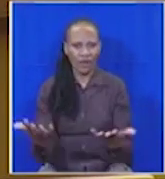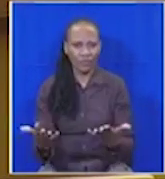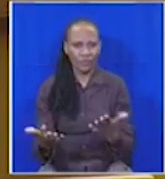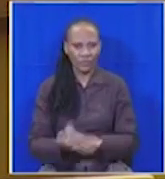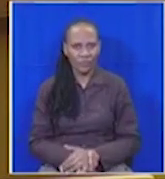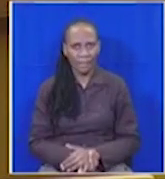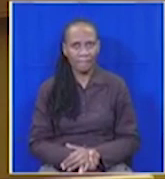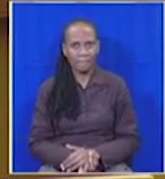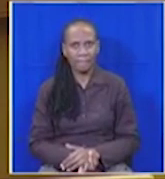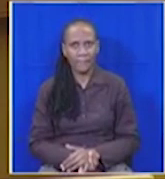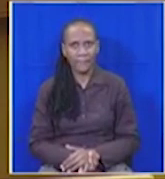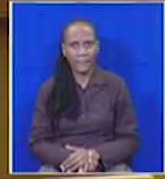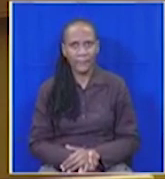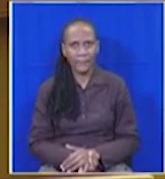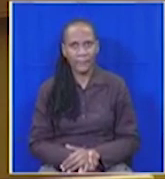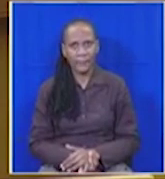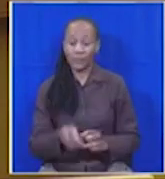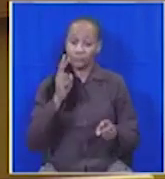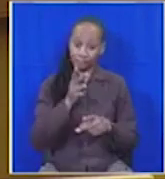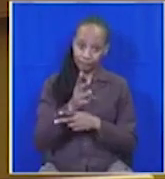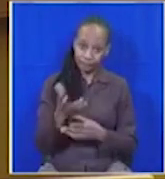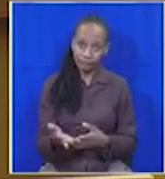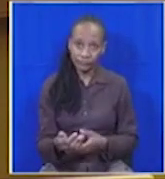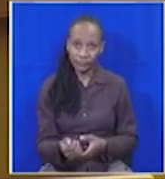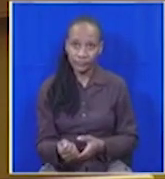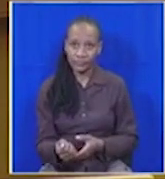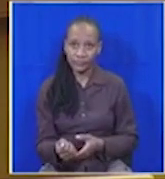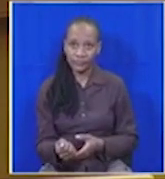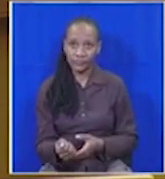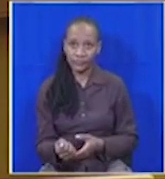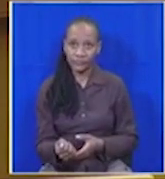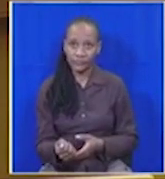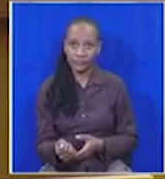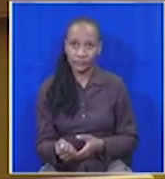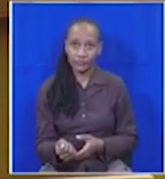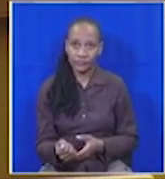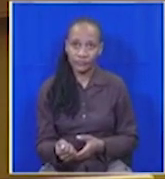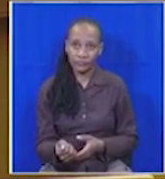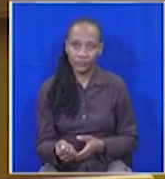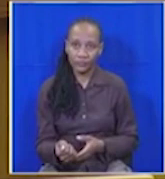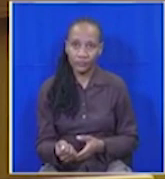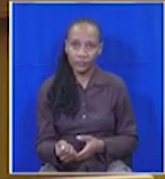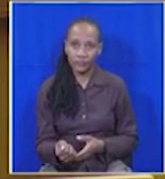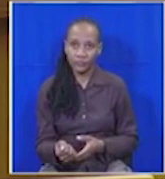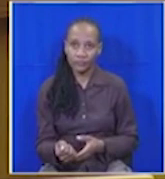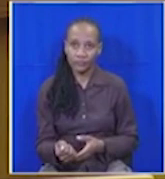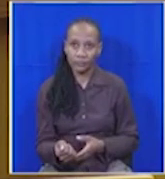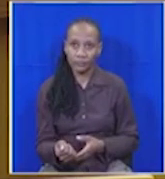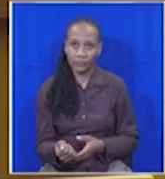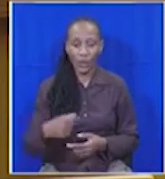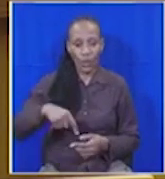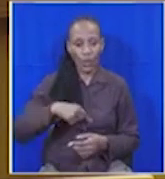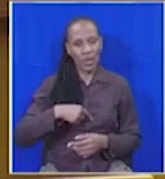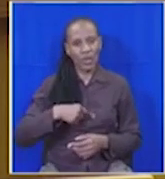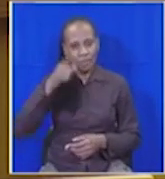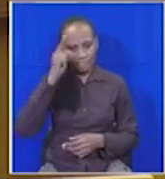Then we have also, unfortunately, Honourable Natasha Mazzoni referred to that, had to bring